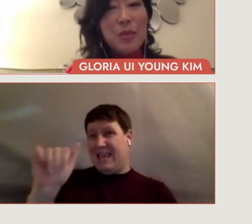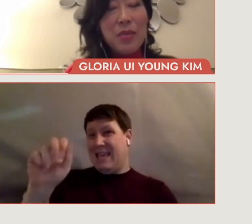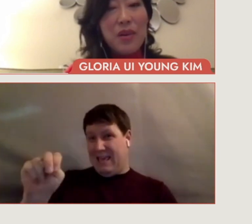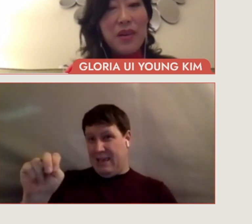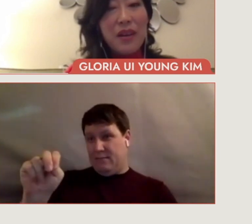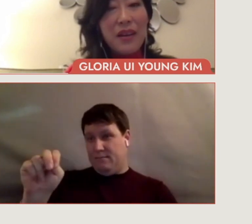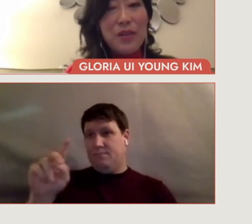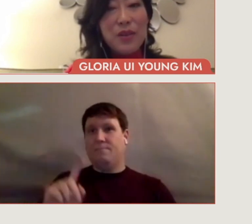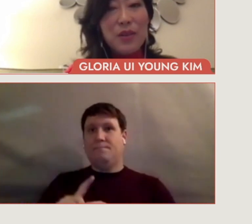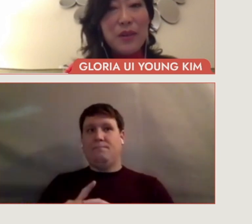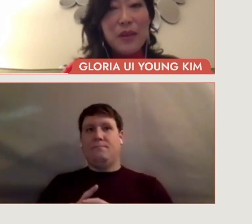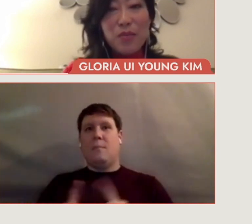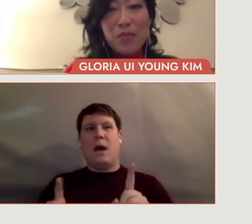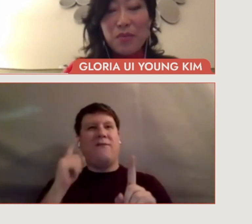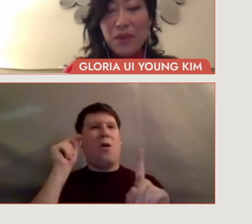cast a BIPOC actor.